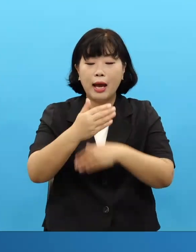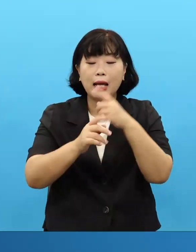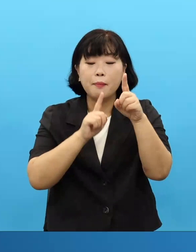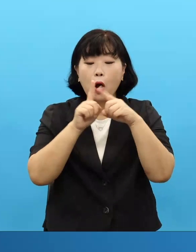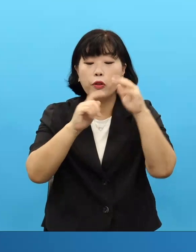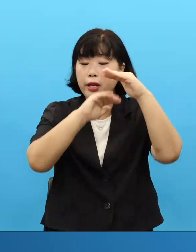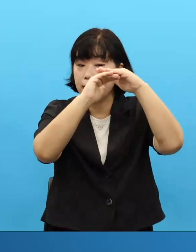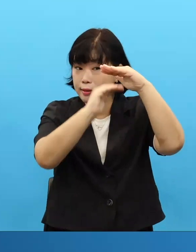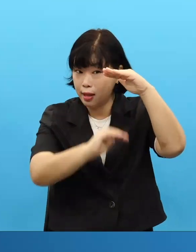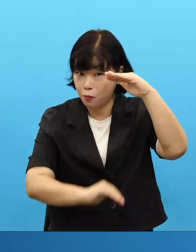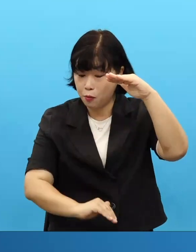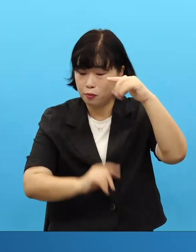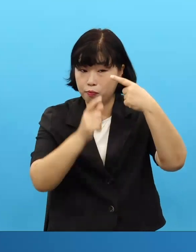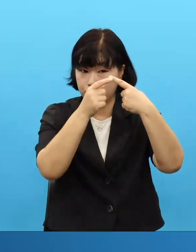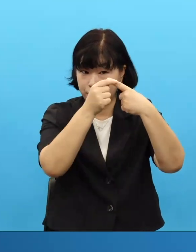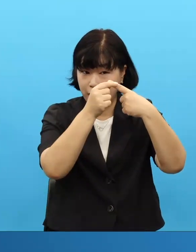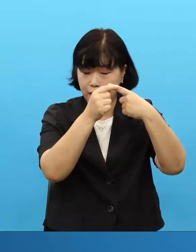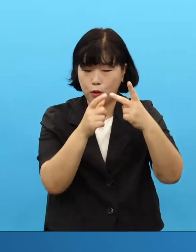the method?